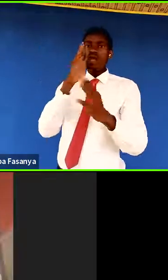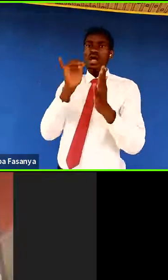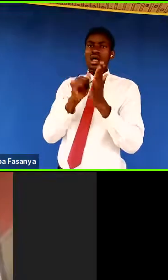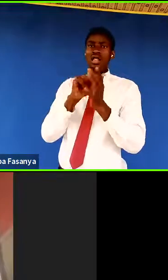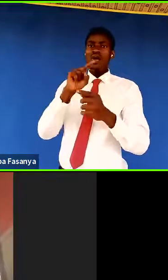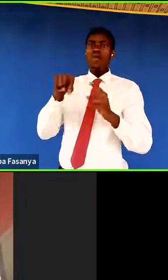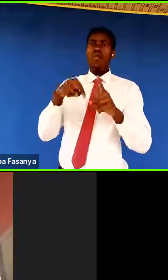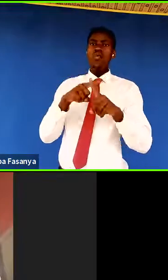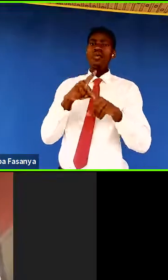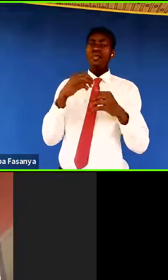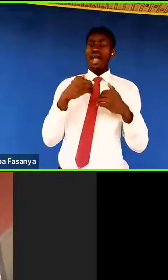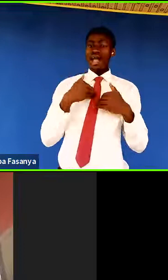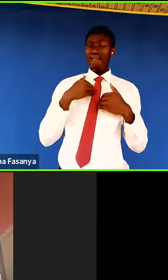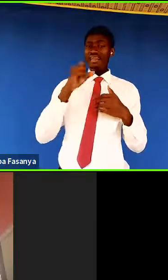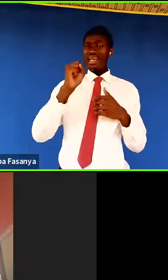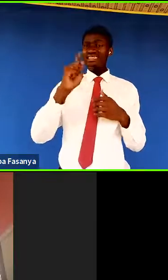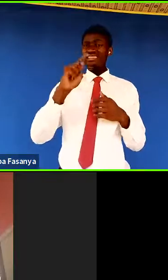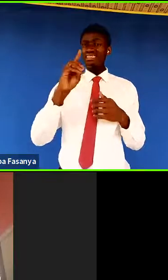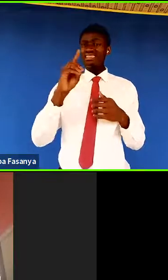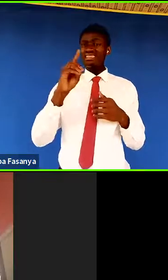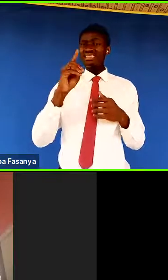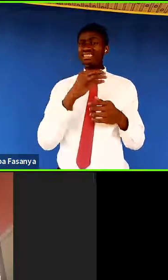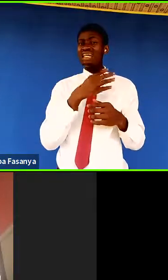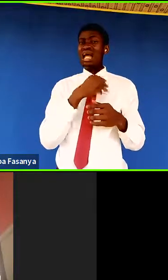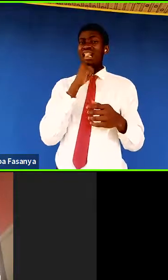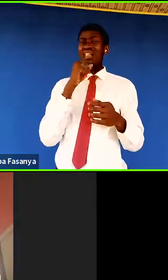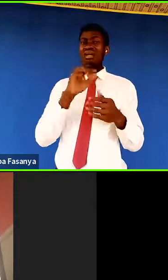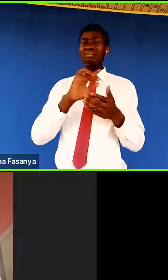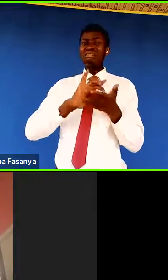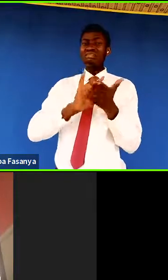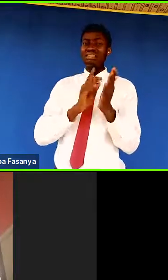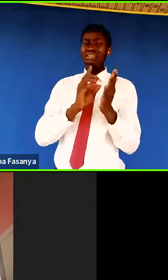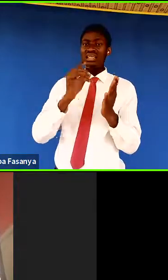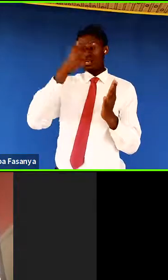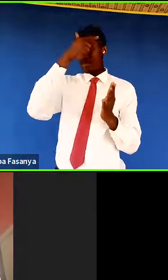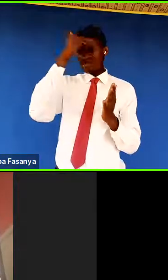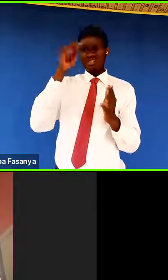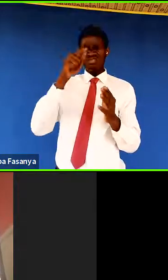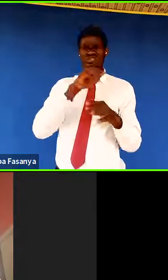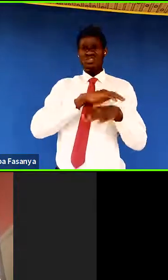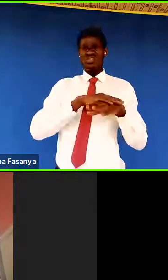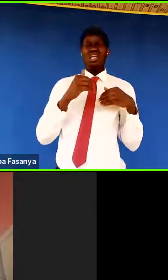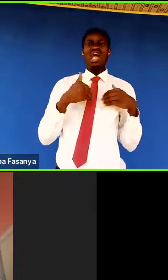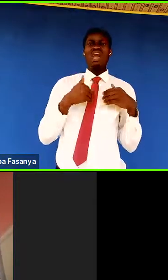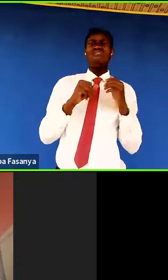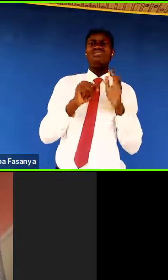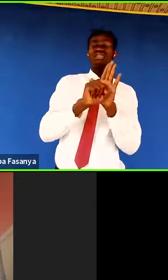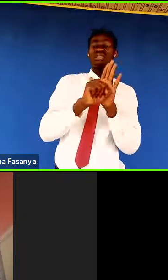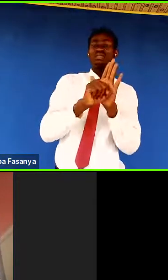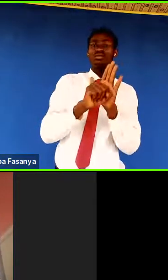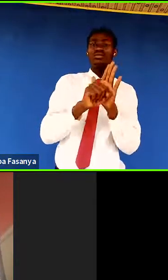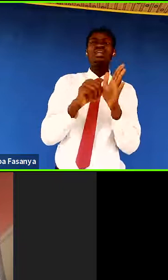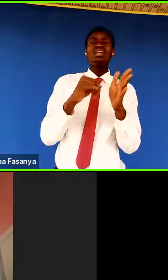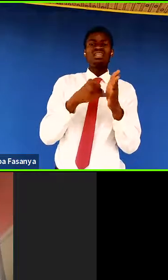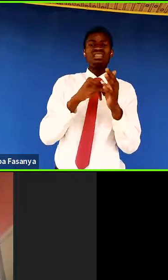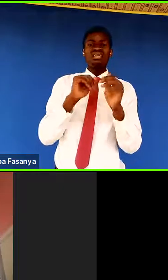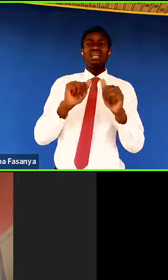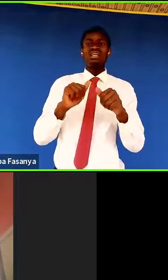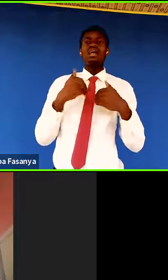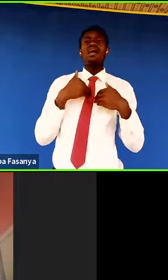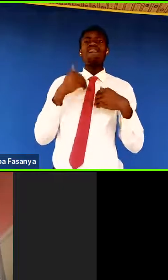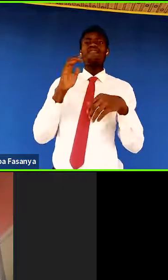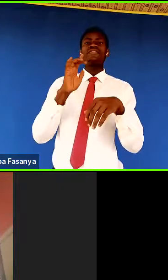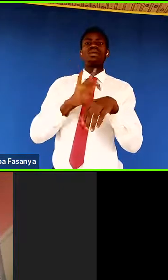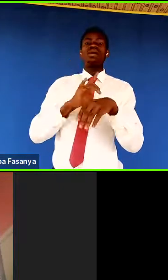the STDs are not treated because you do not even have symptoms, this can have some impact on